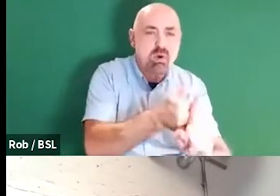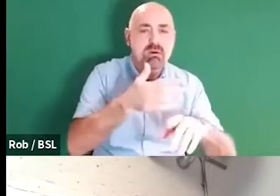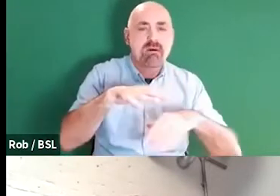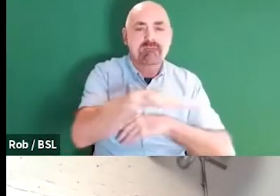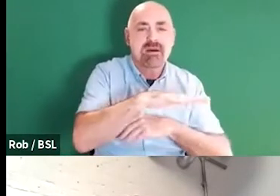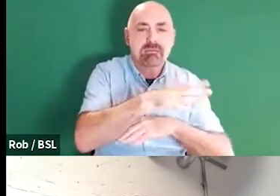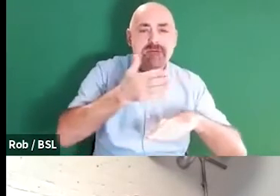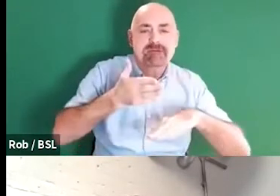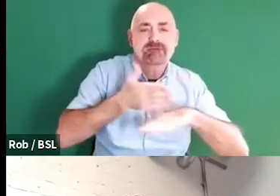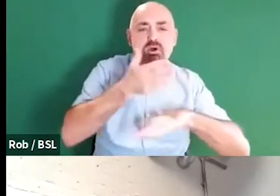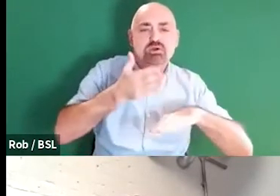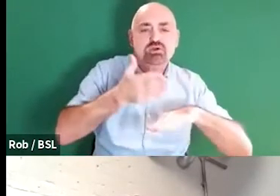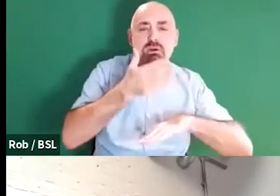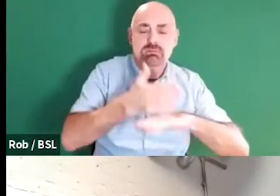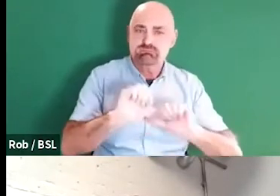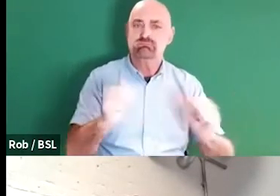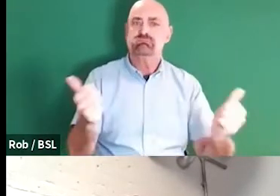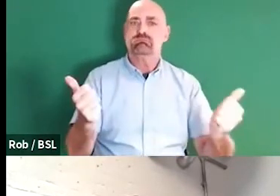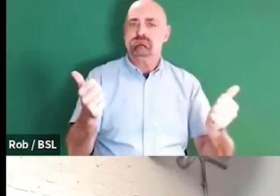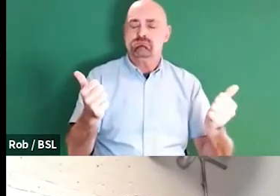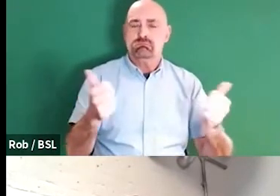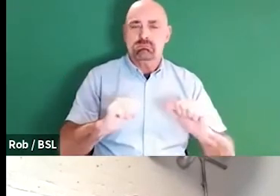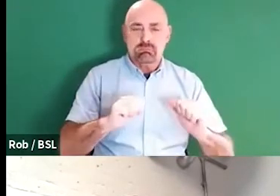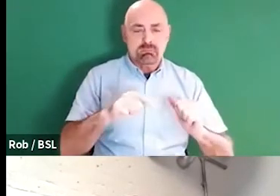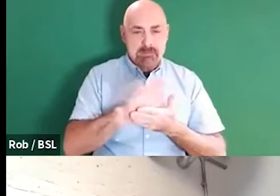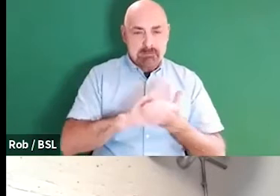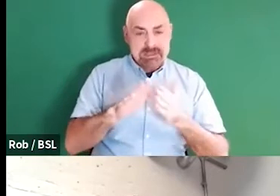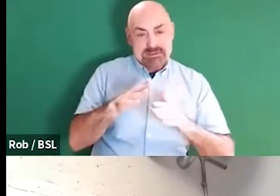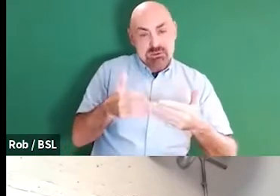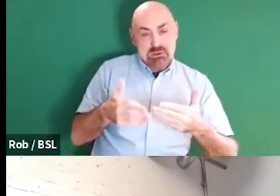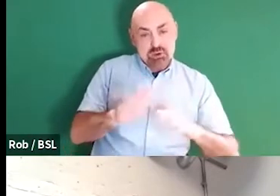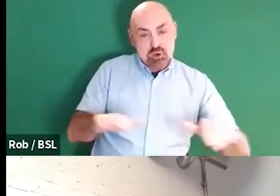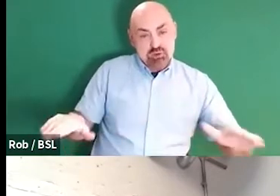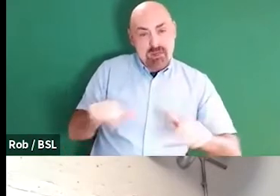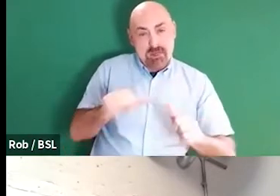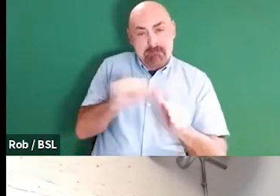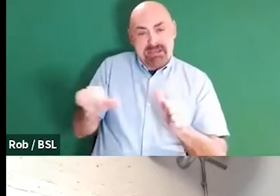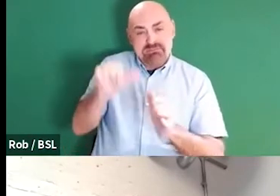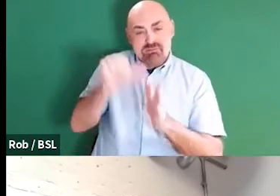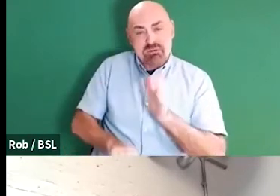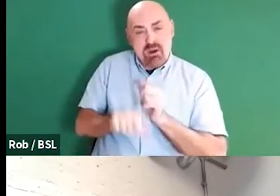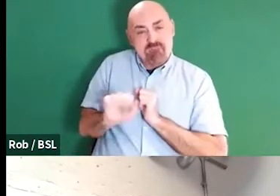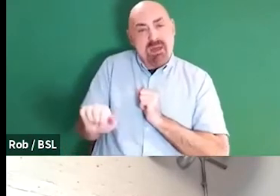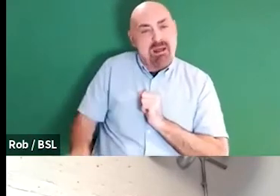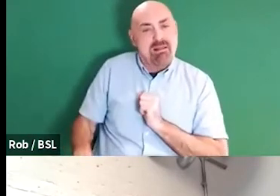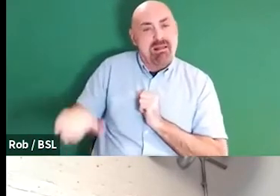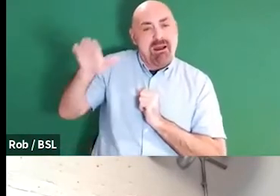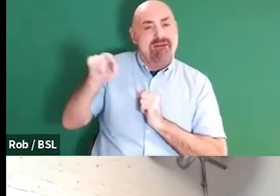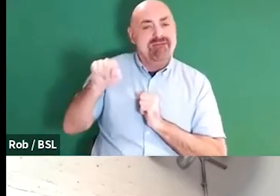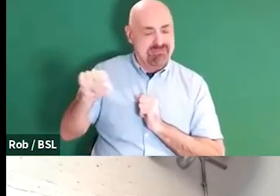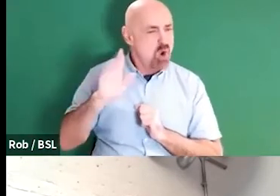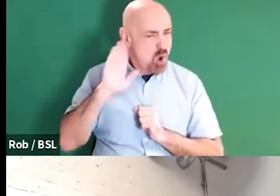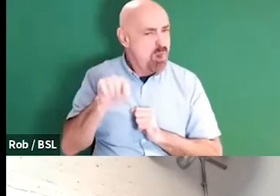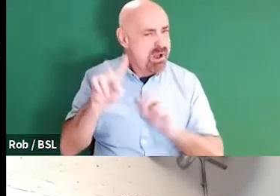function effectively, giving children the best start in life. We've heard that phrase a lot, haven't we, today? But certainly